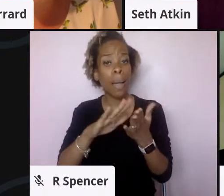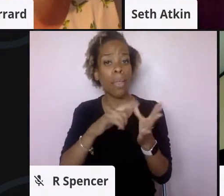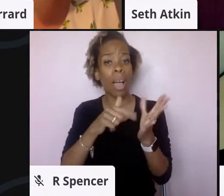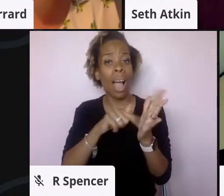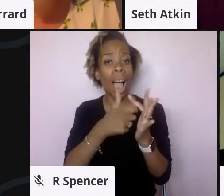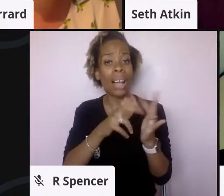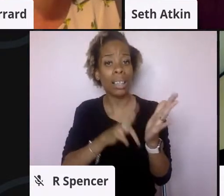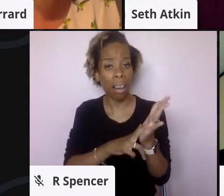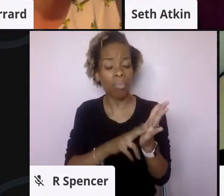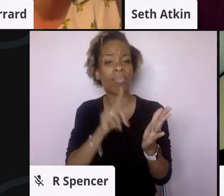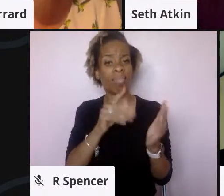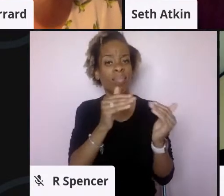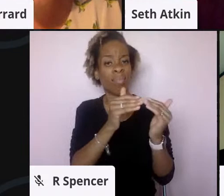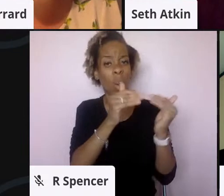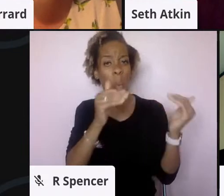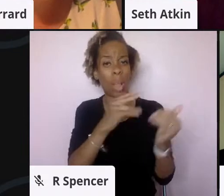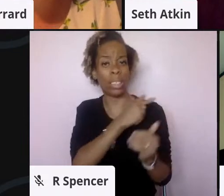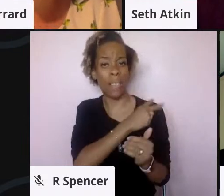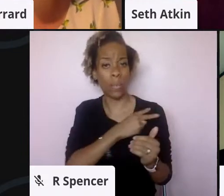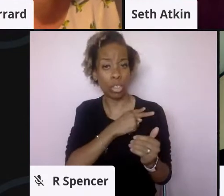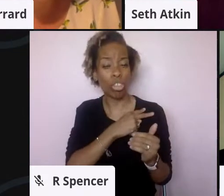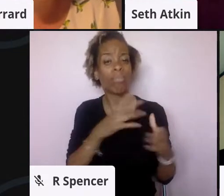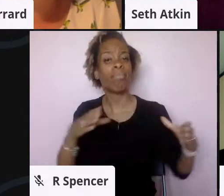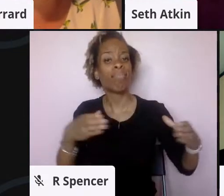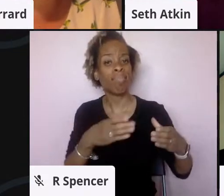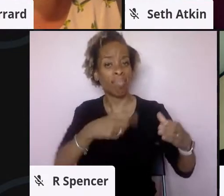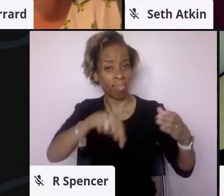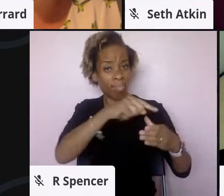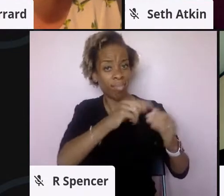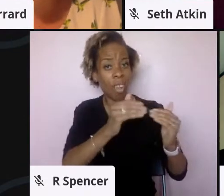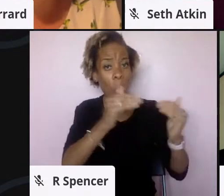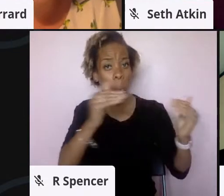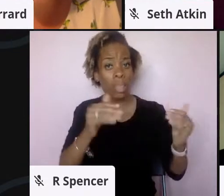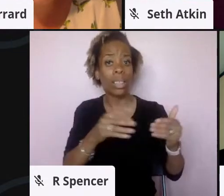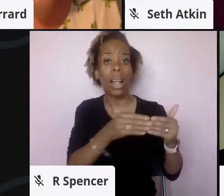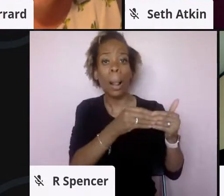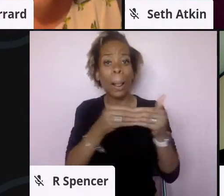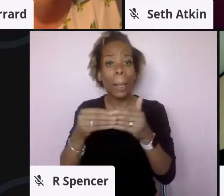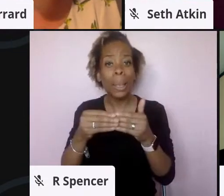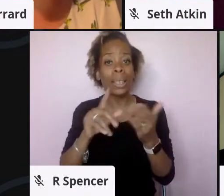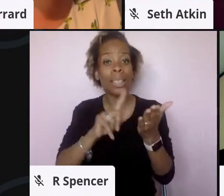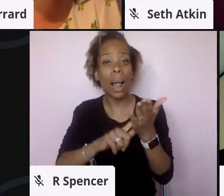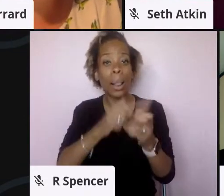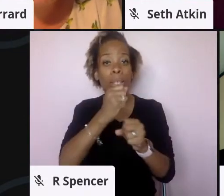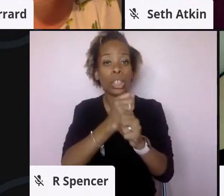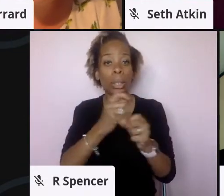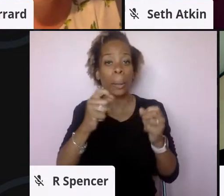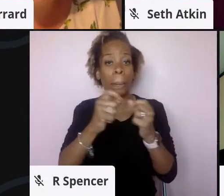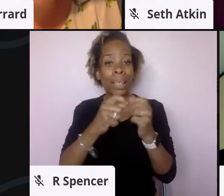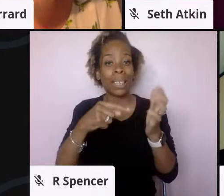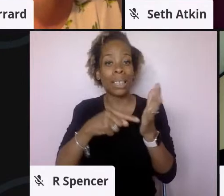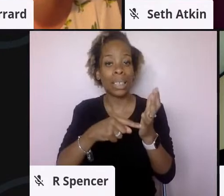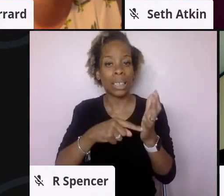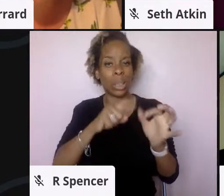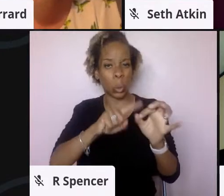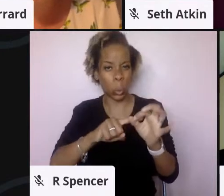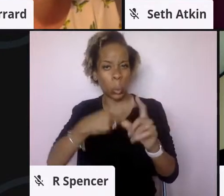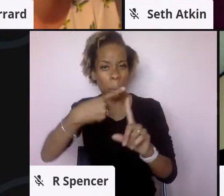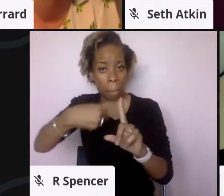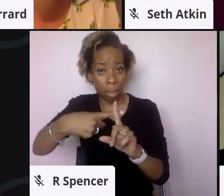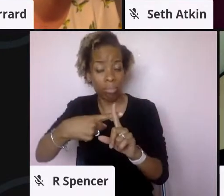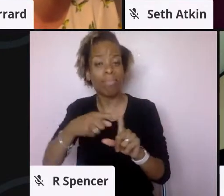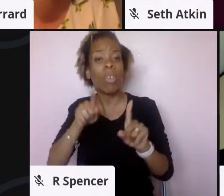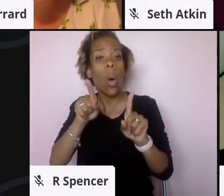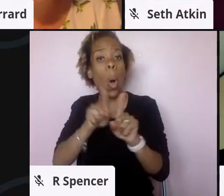support officials, works in our quality team and leads on issues around LGBT+. And also by Victoria Shawmy, who